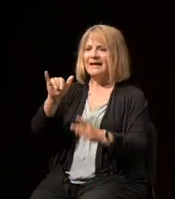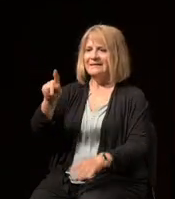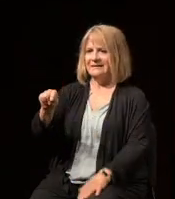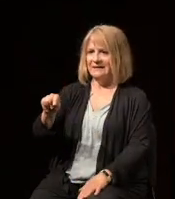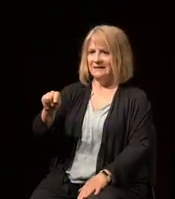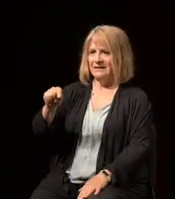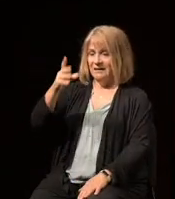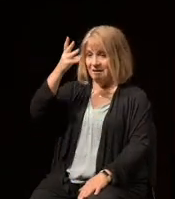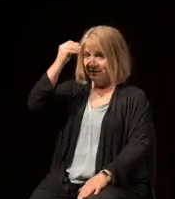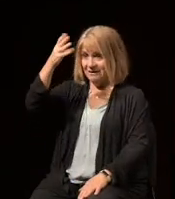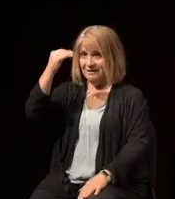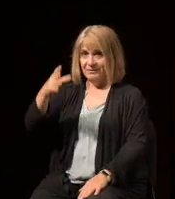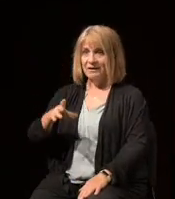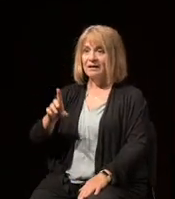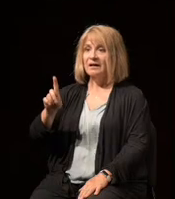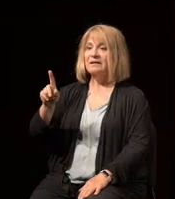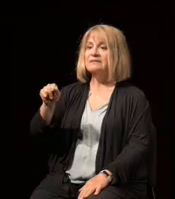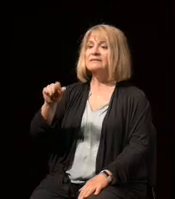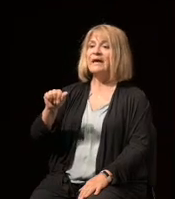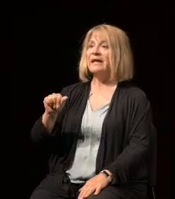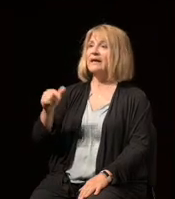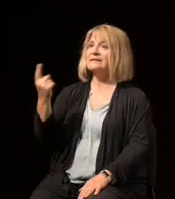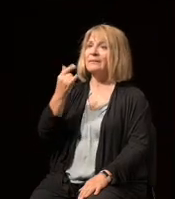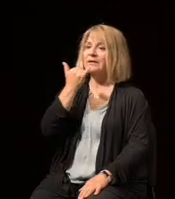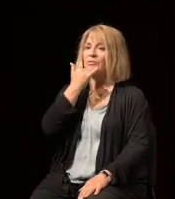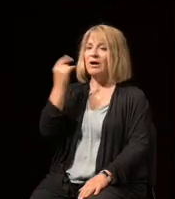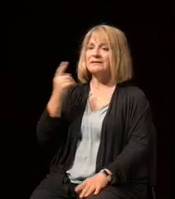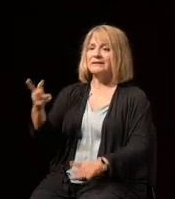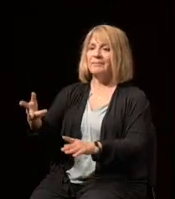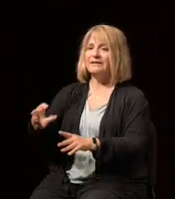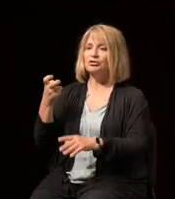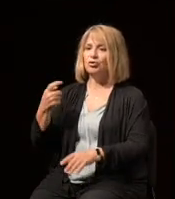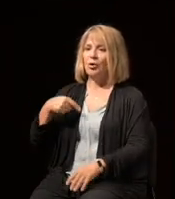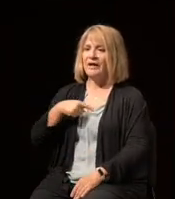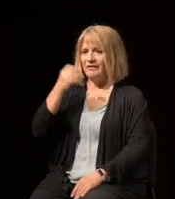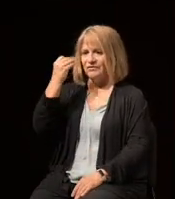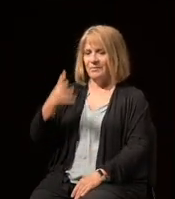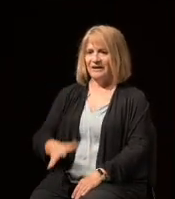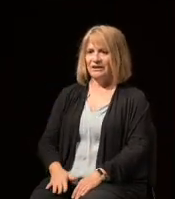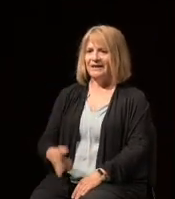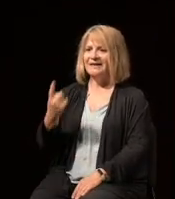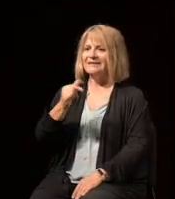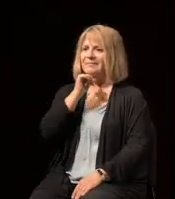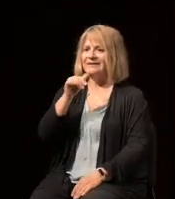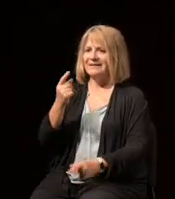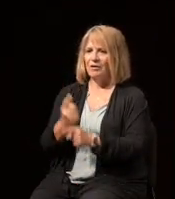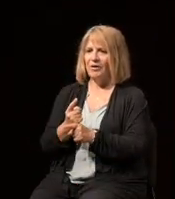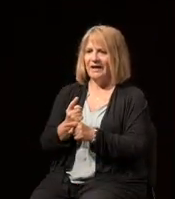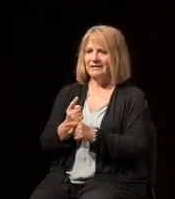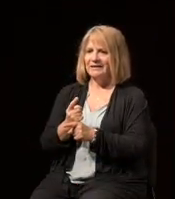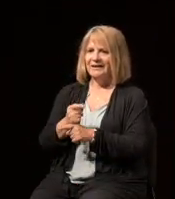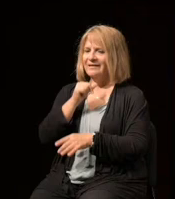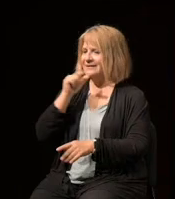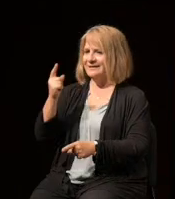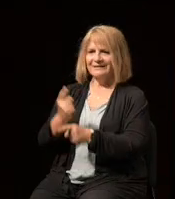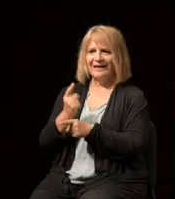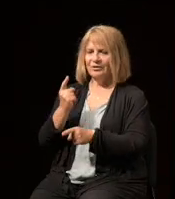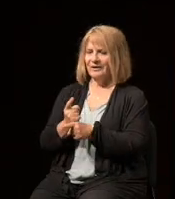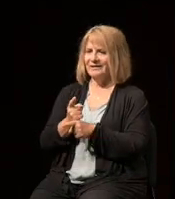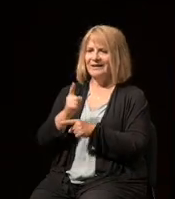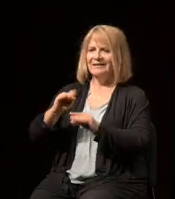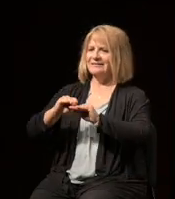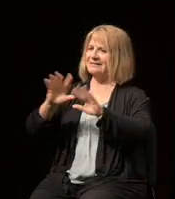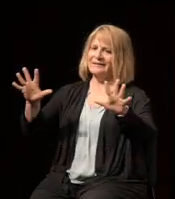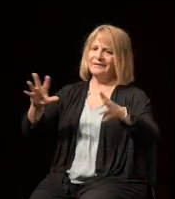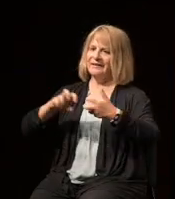the data warehouse has been hacked. That something's not right here. This is not right. This has got to be. Clearly,